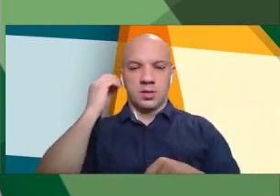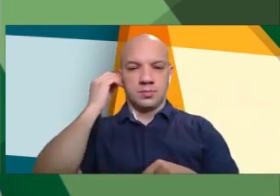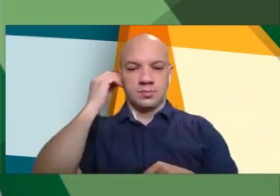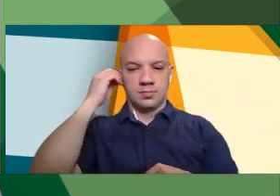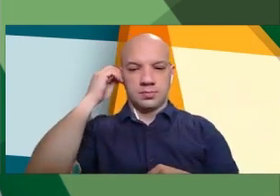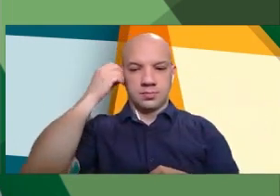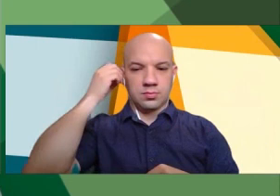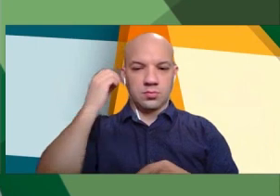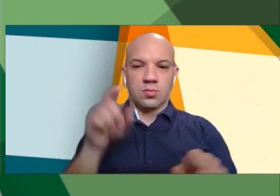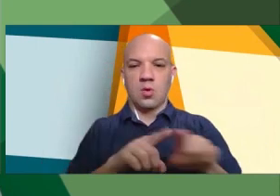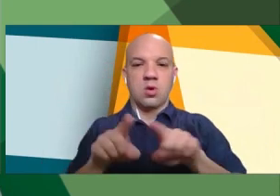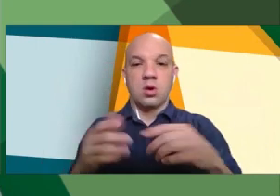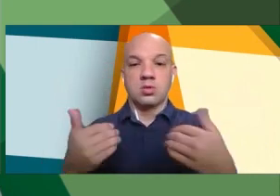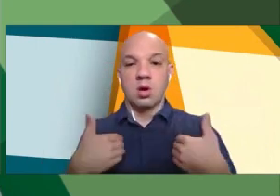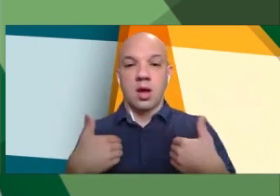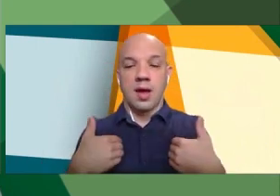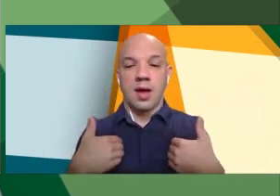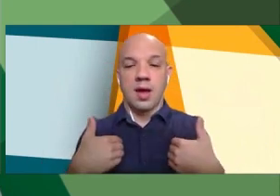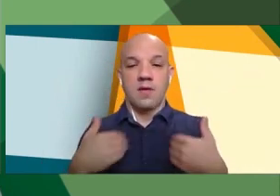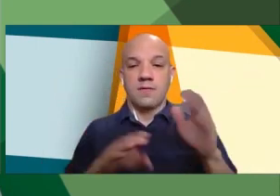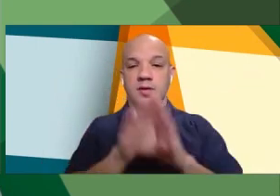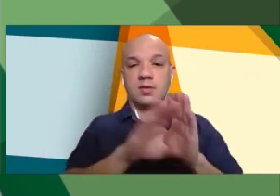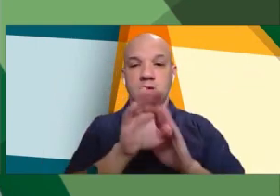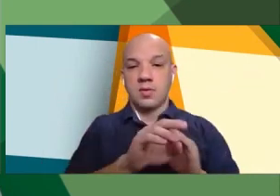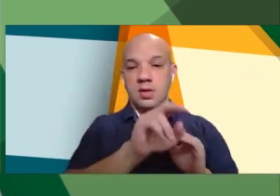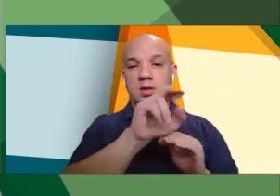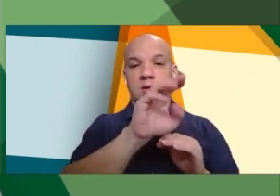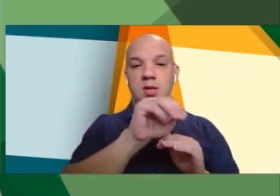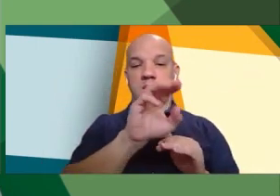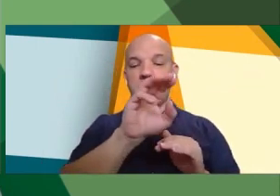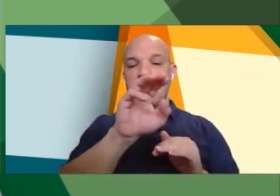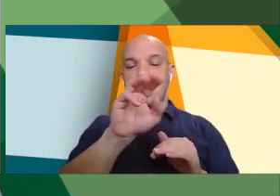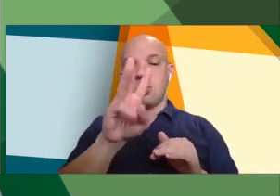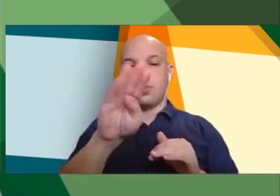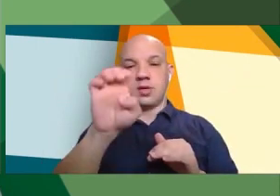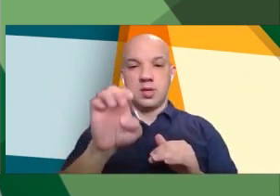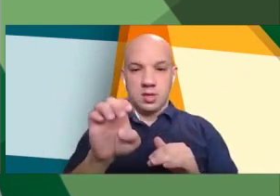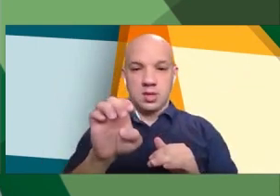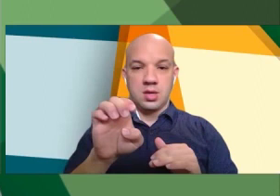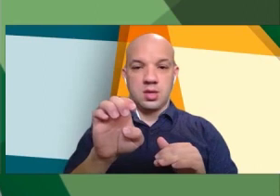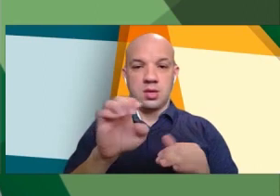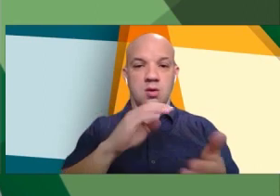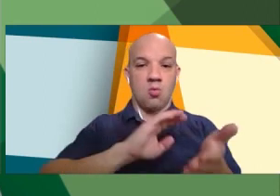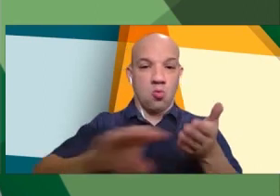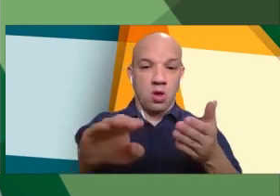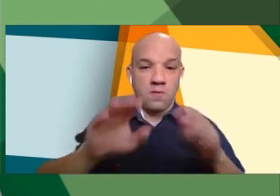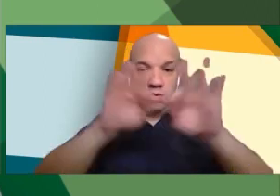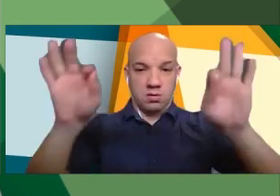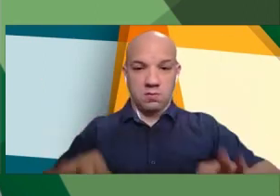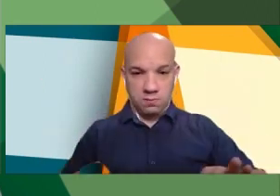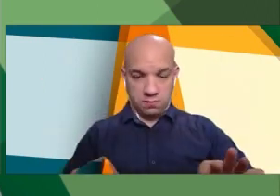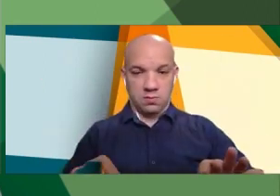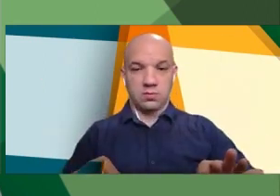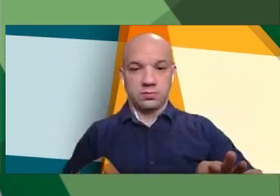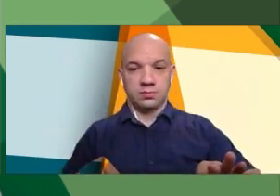have developed the MWBE waiver form. This document template helps recipients and contractors identify if